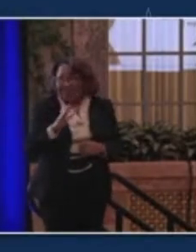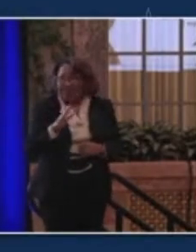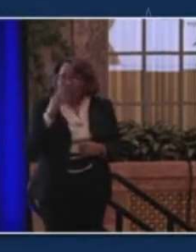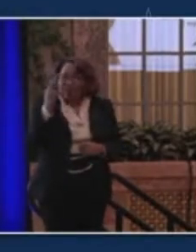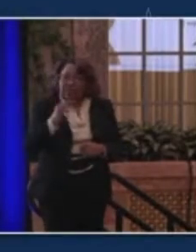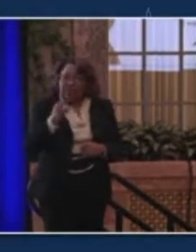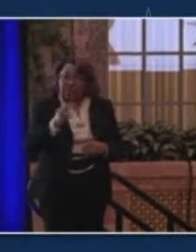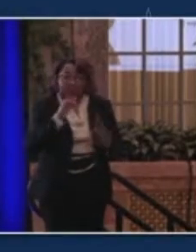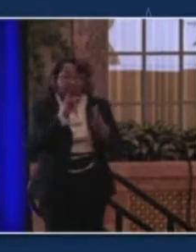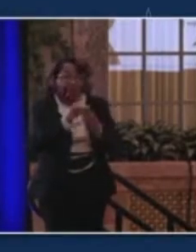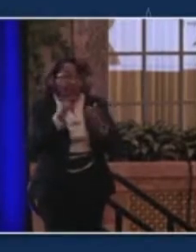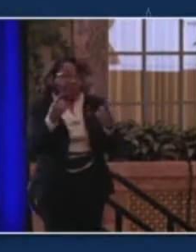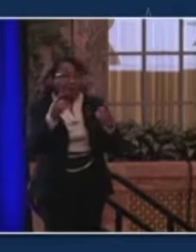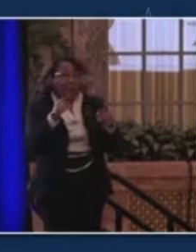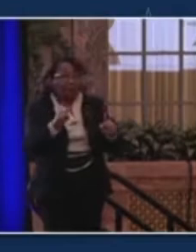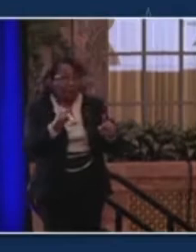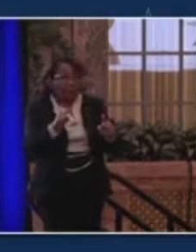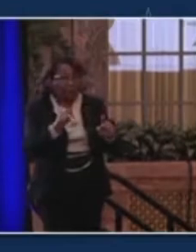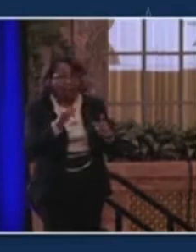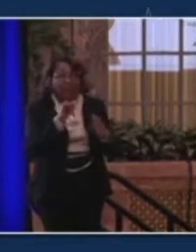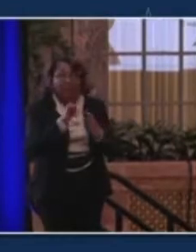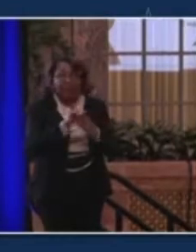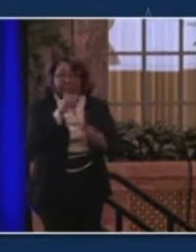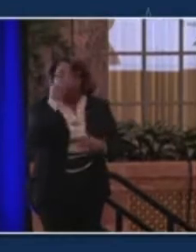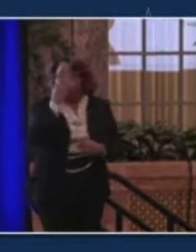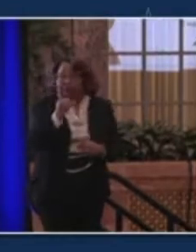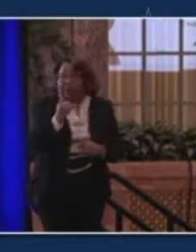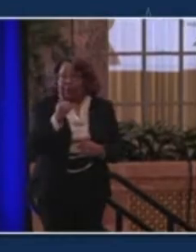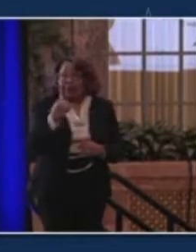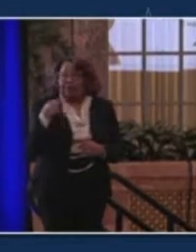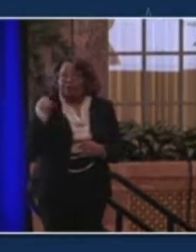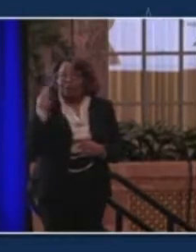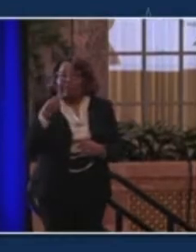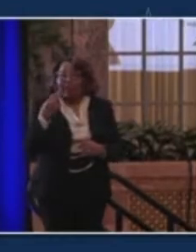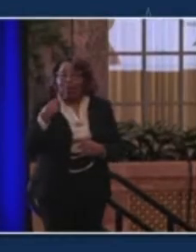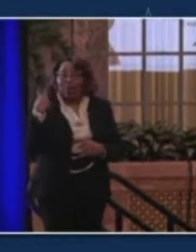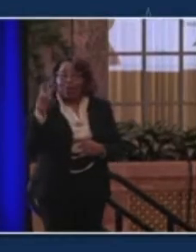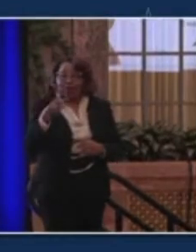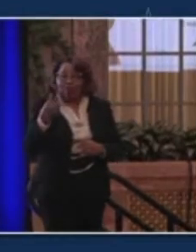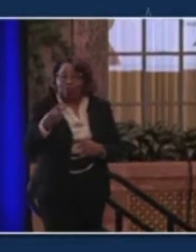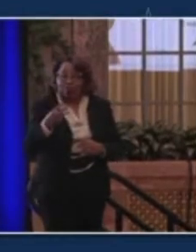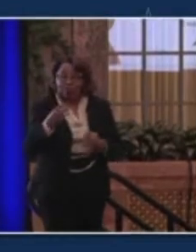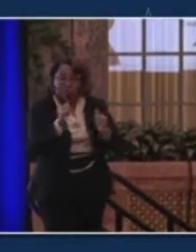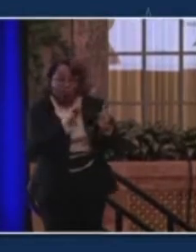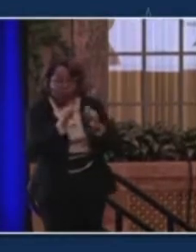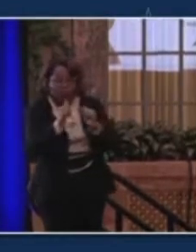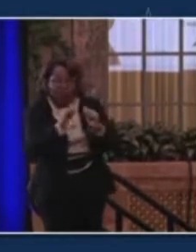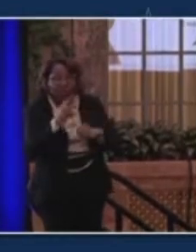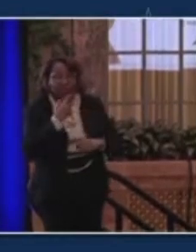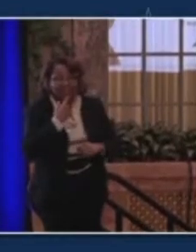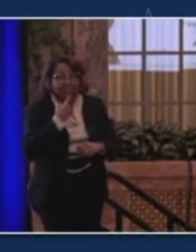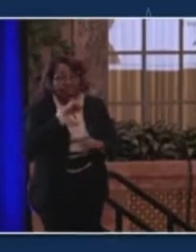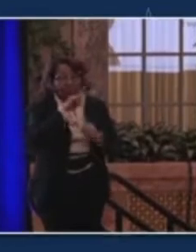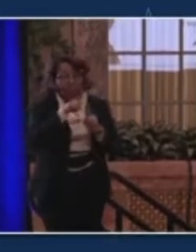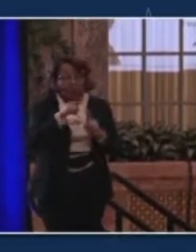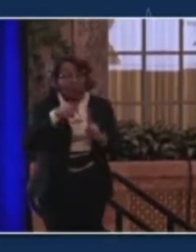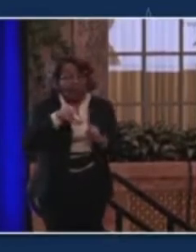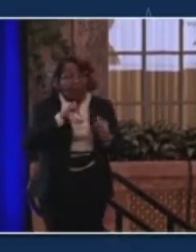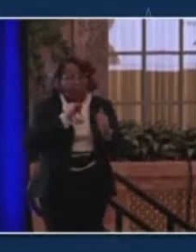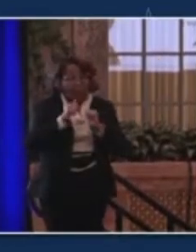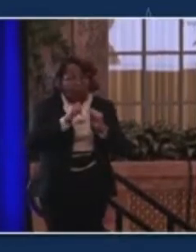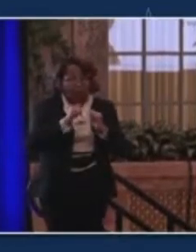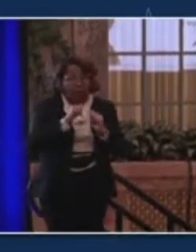that taken place. And it was because when Harold ran, Harold said that when I run, I